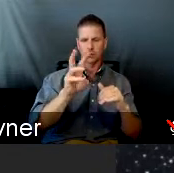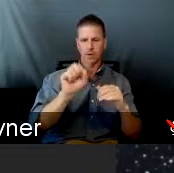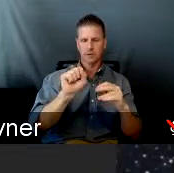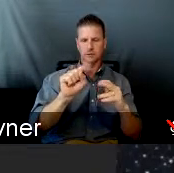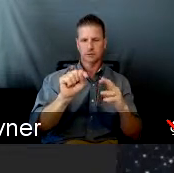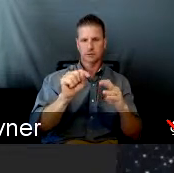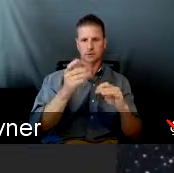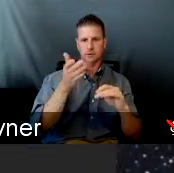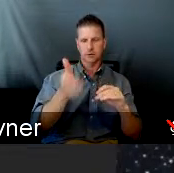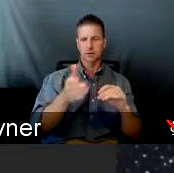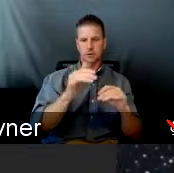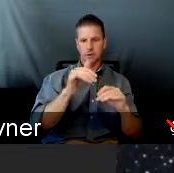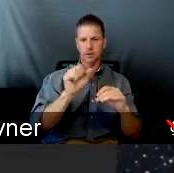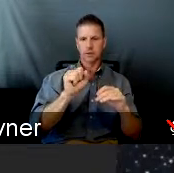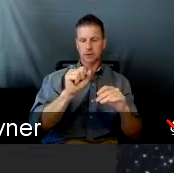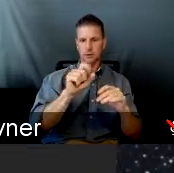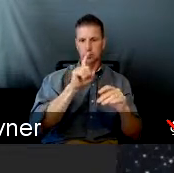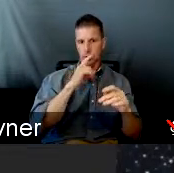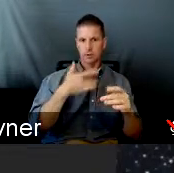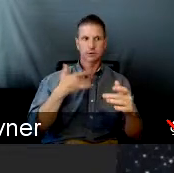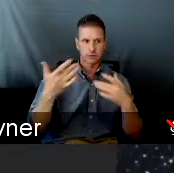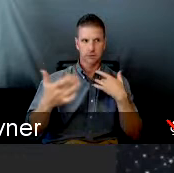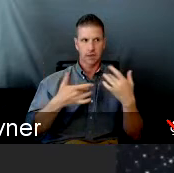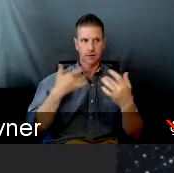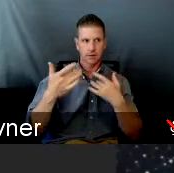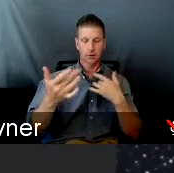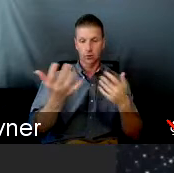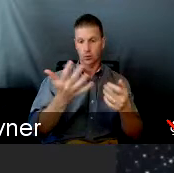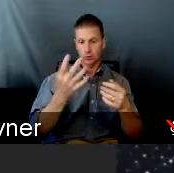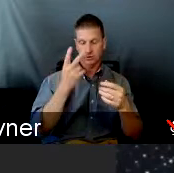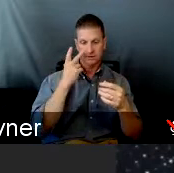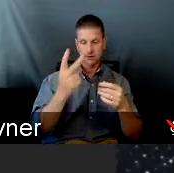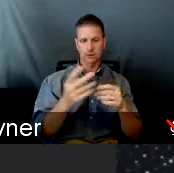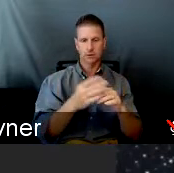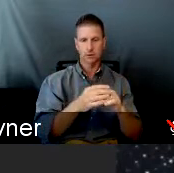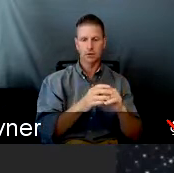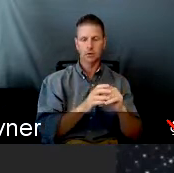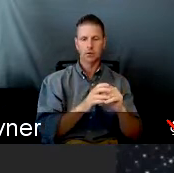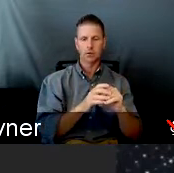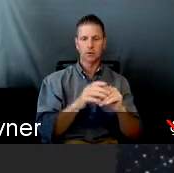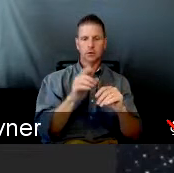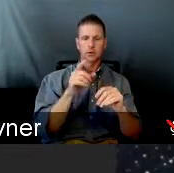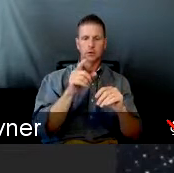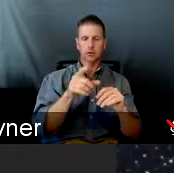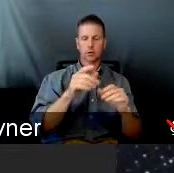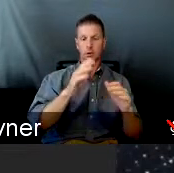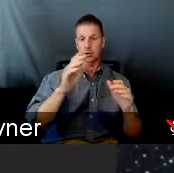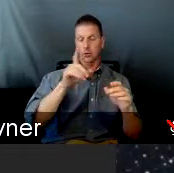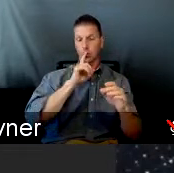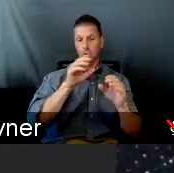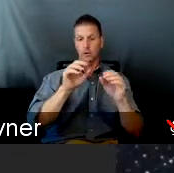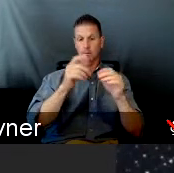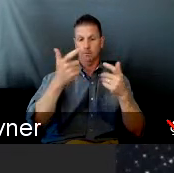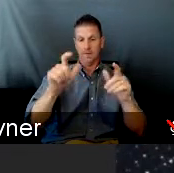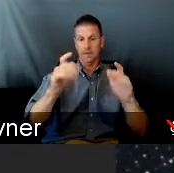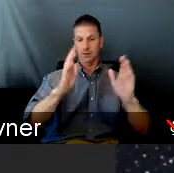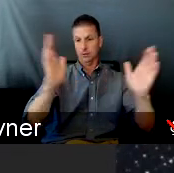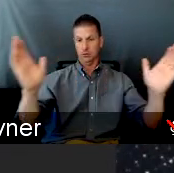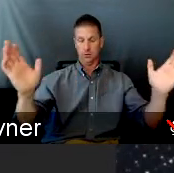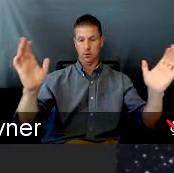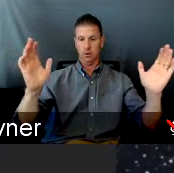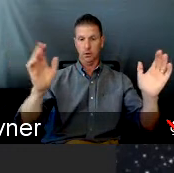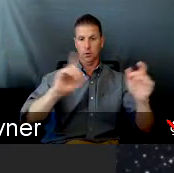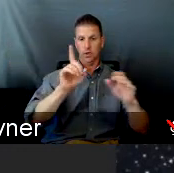So this is extremely exciting. So what we're seeing here is there's the wide field of view of where the star